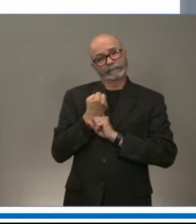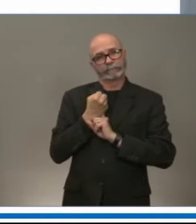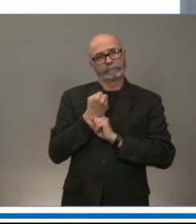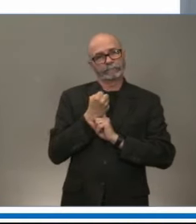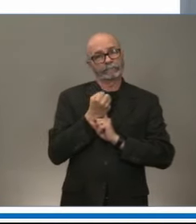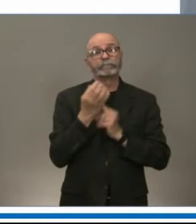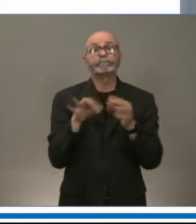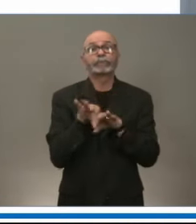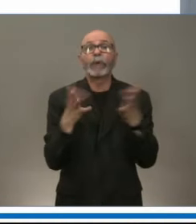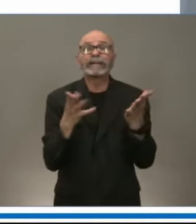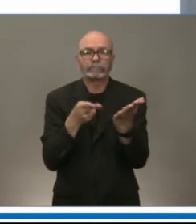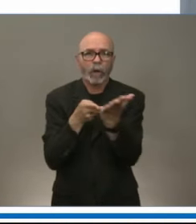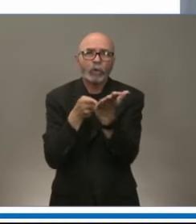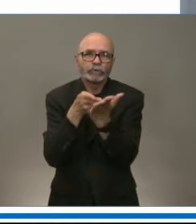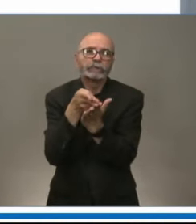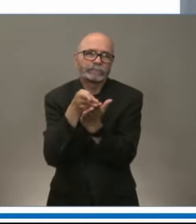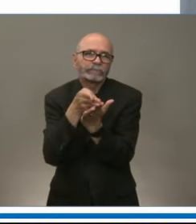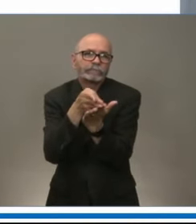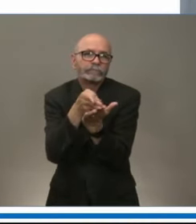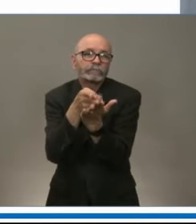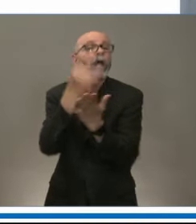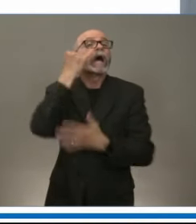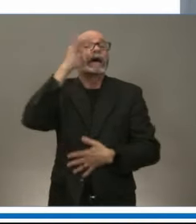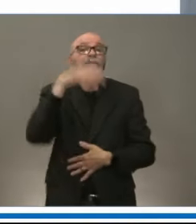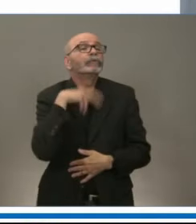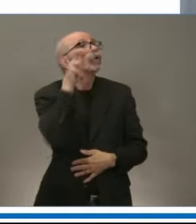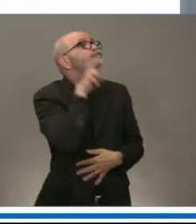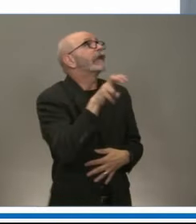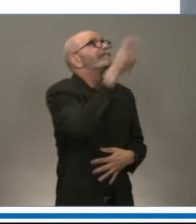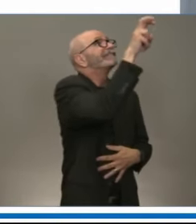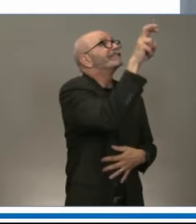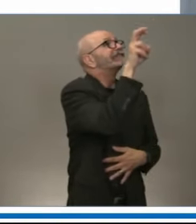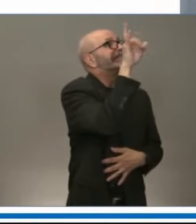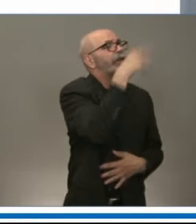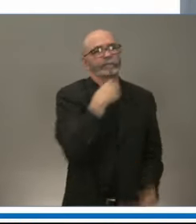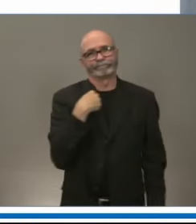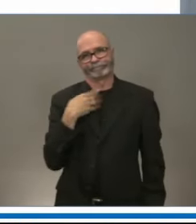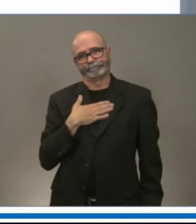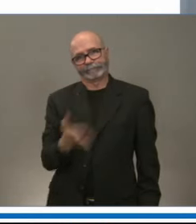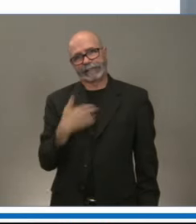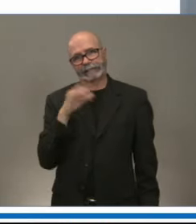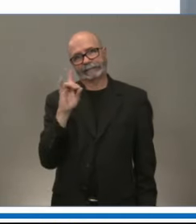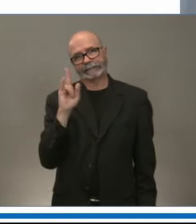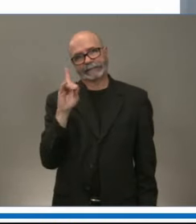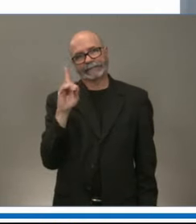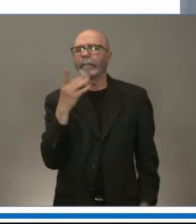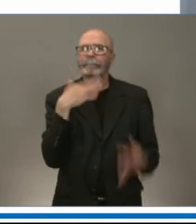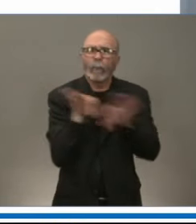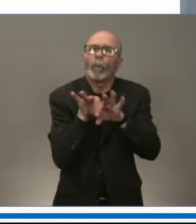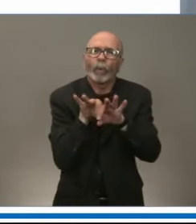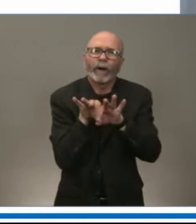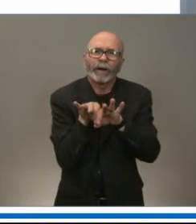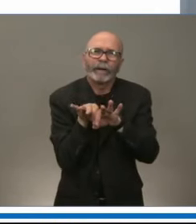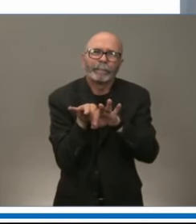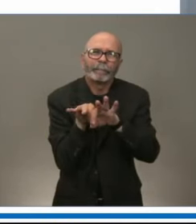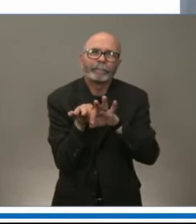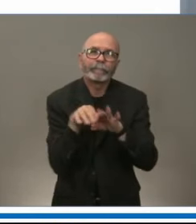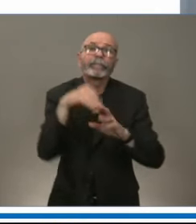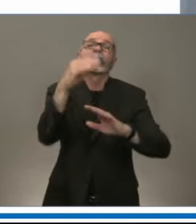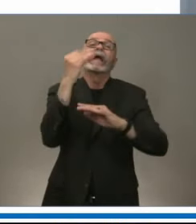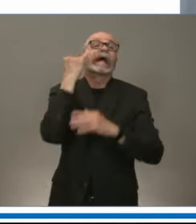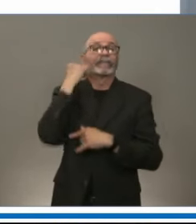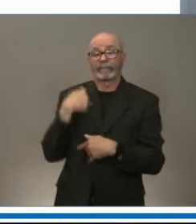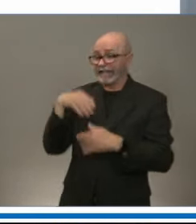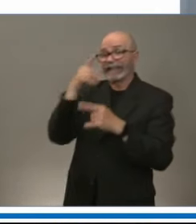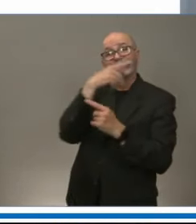traveled, Dr. Strang spoke about that when people were going into hospitals. The same thing applies when a healthcare provider is coming into our house. We need to